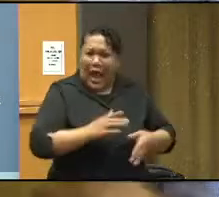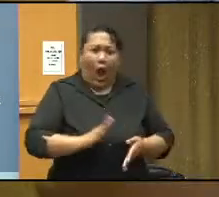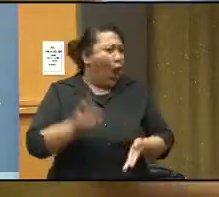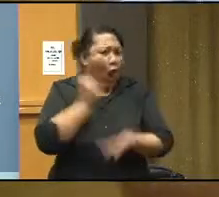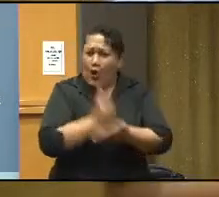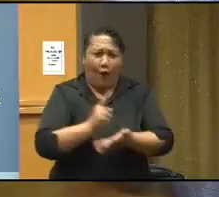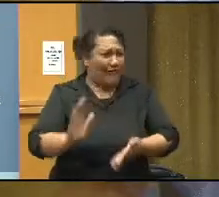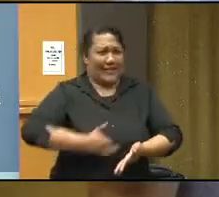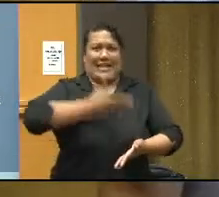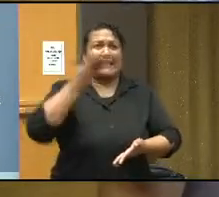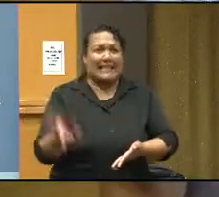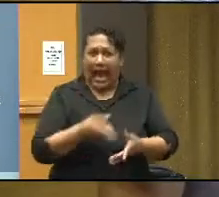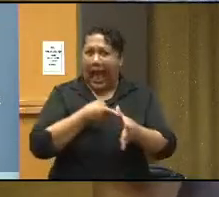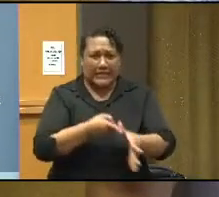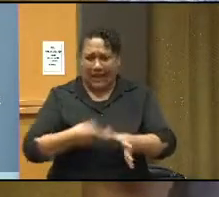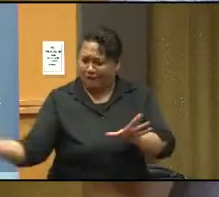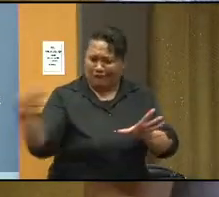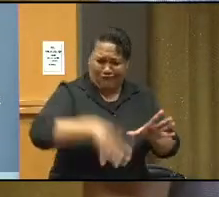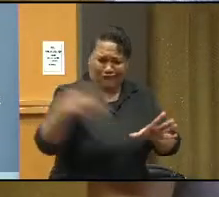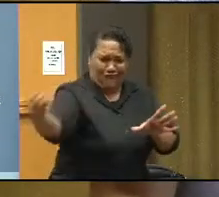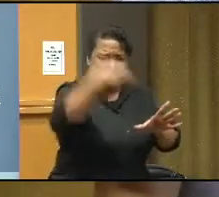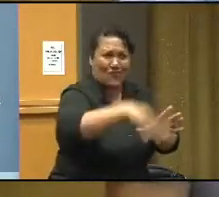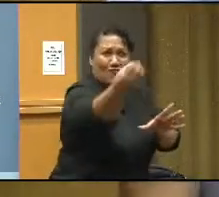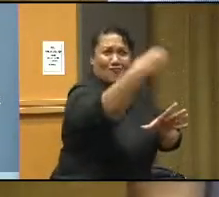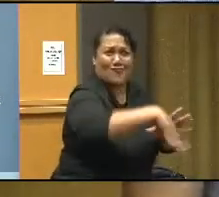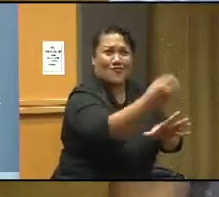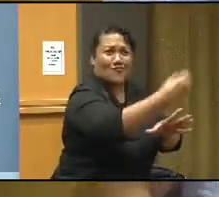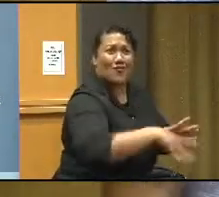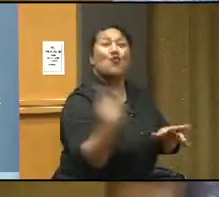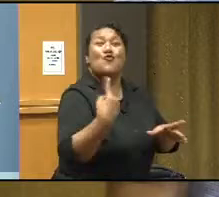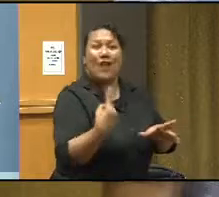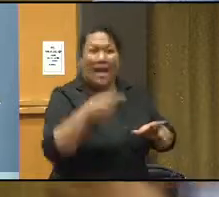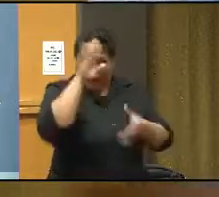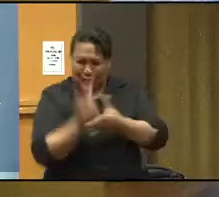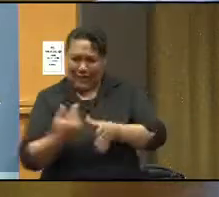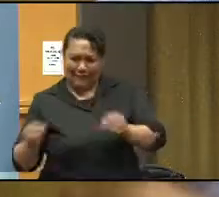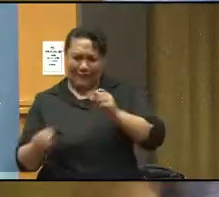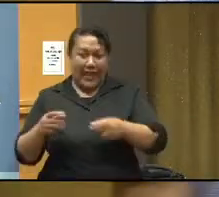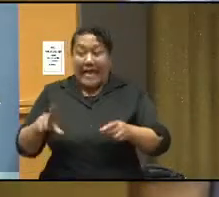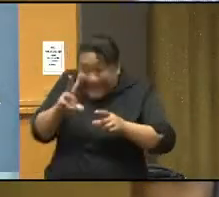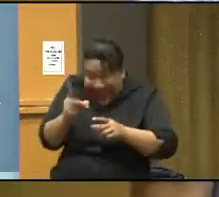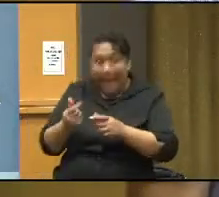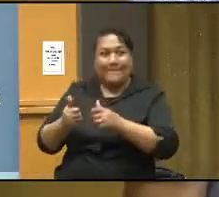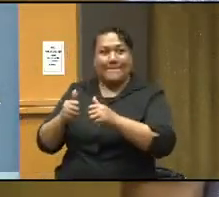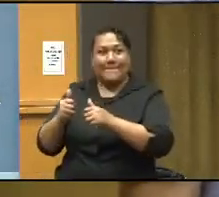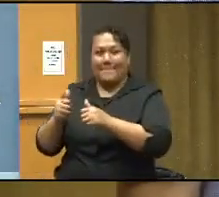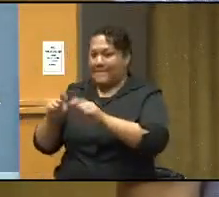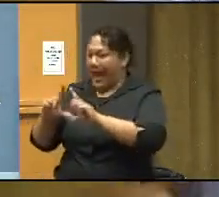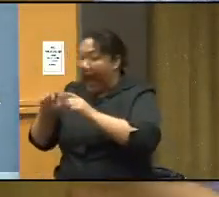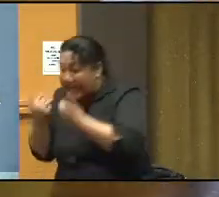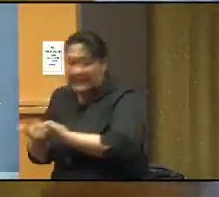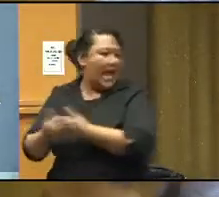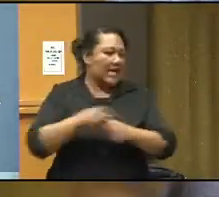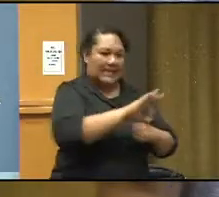answers. And every year, the students come up with different answers. For example, some might agree, for example, that you give the morning